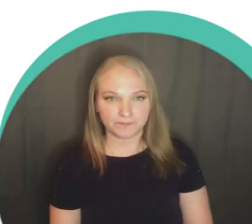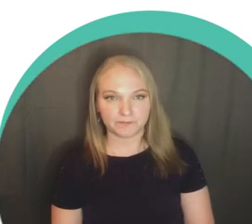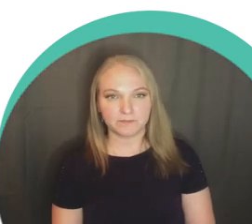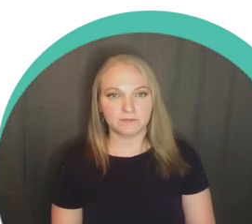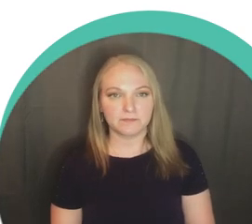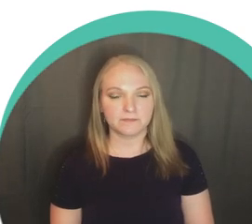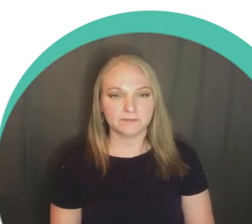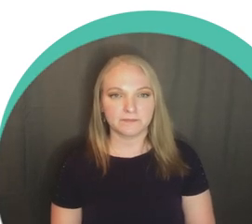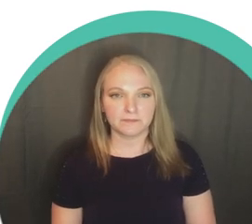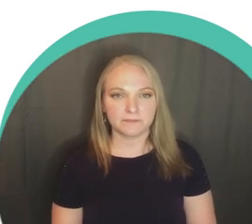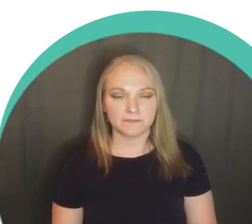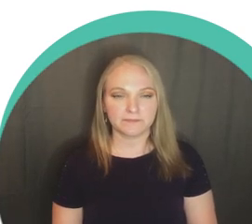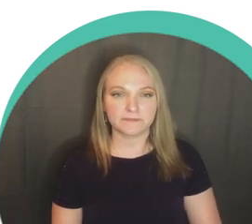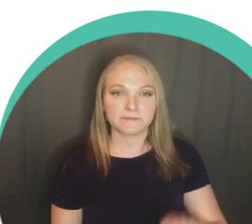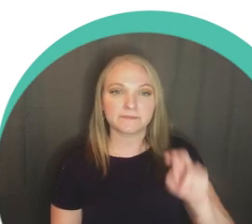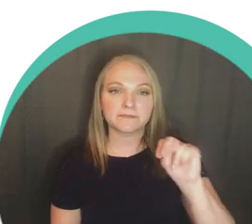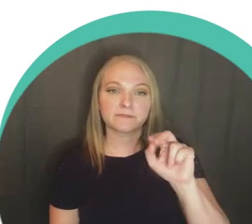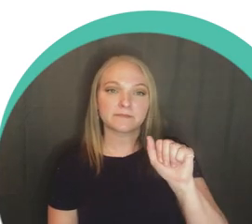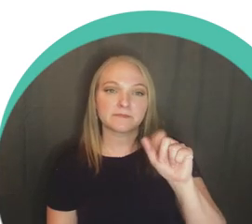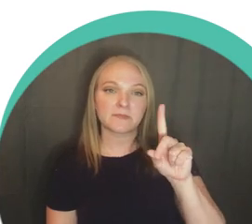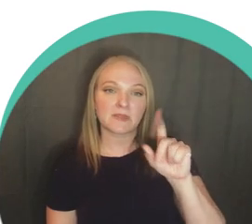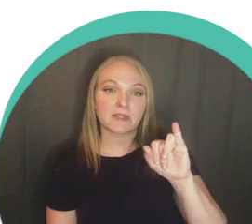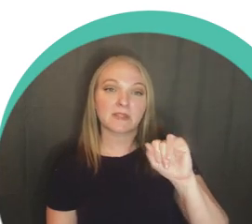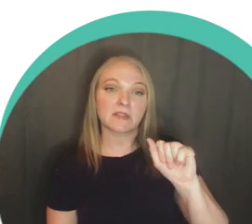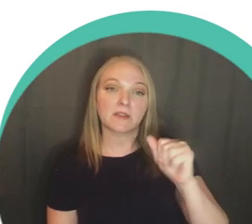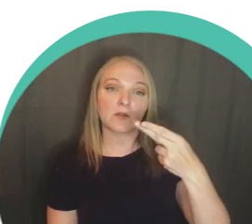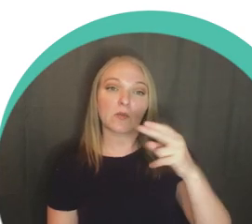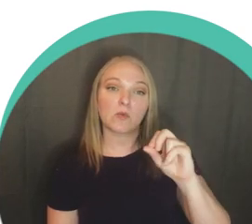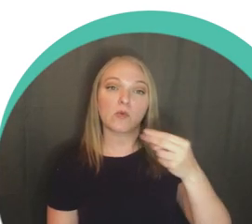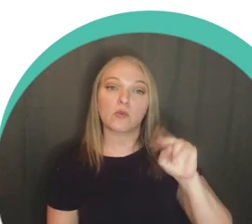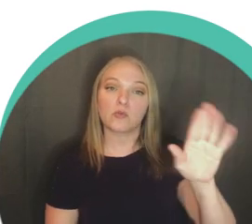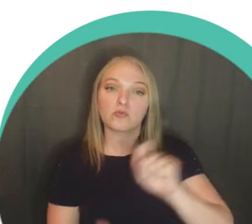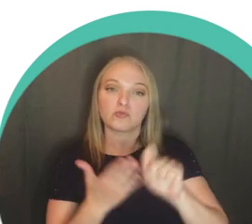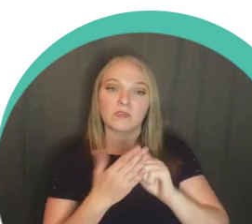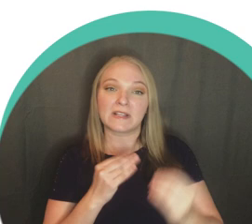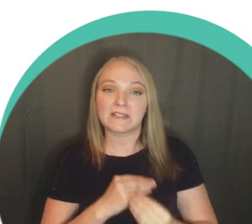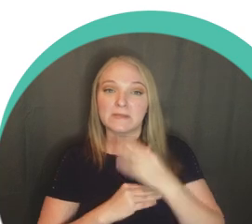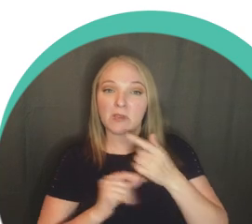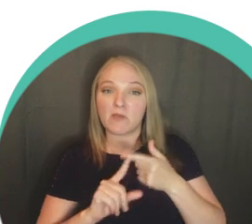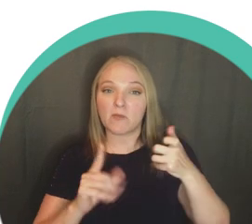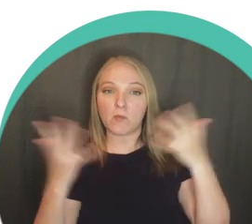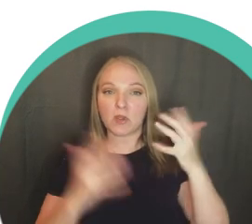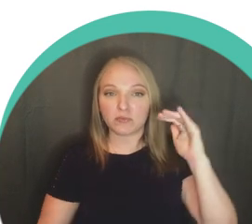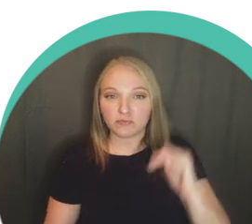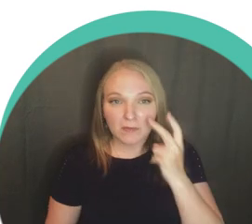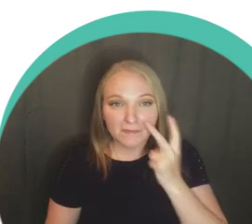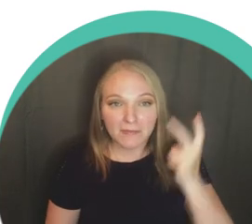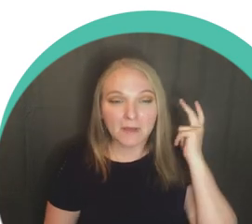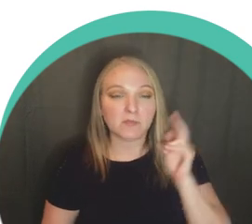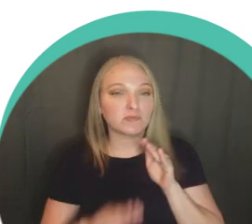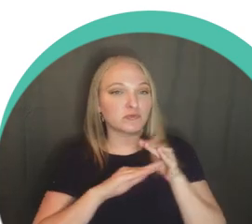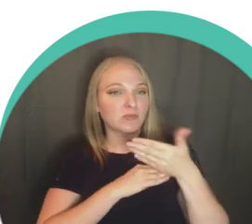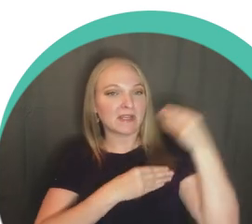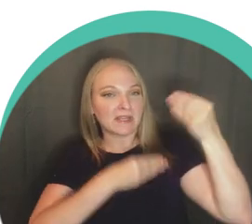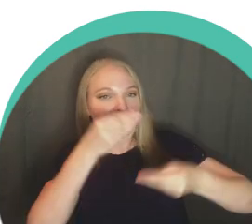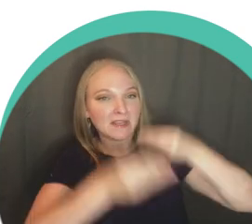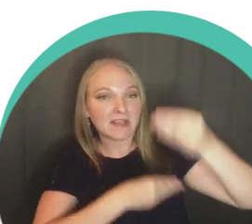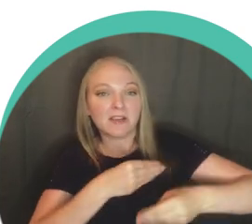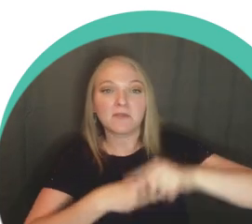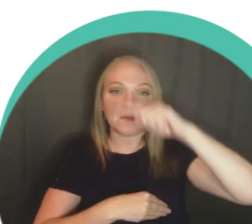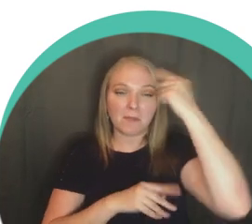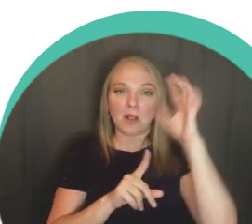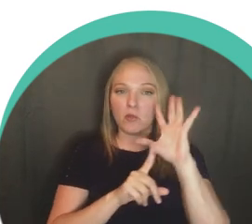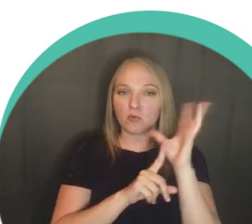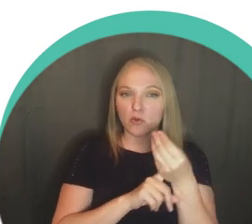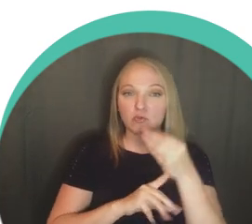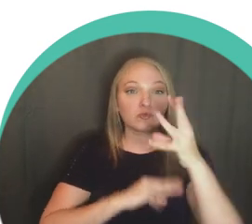Nadia Hohn's writing is inspired by her childhood memories, Jamaican heritage, Black culture, world travels, and social issues.